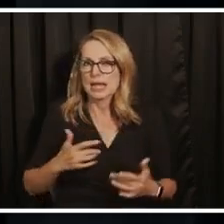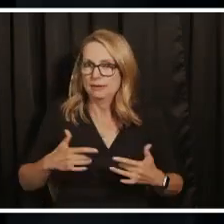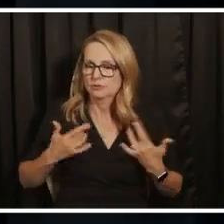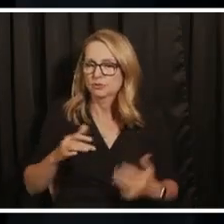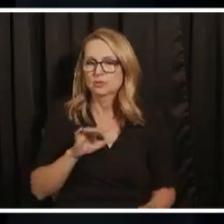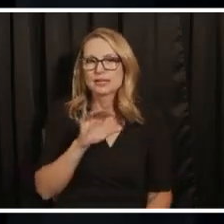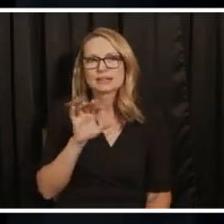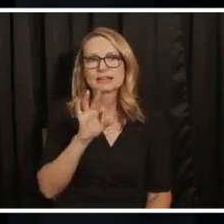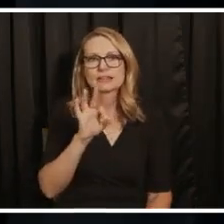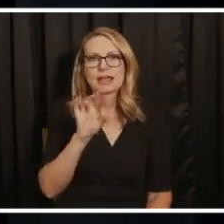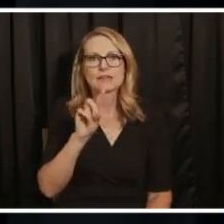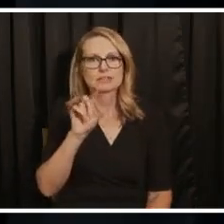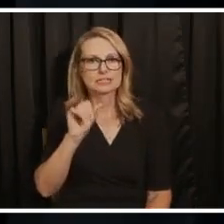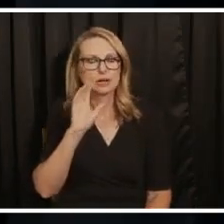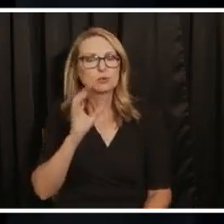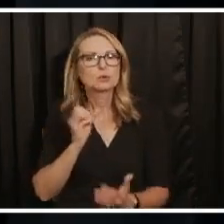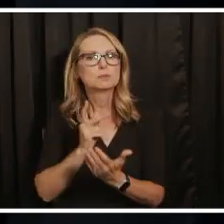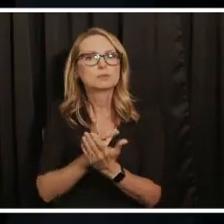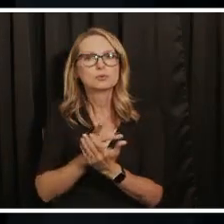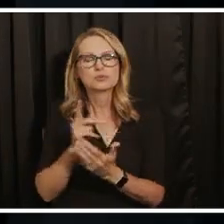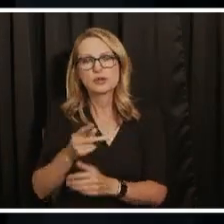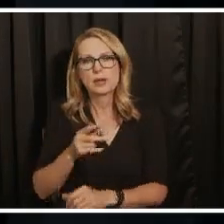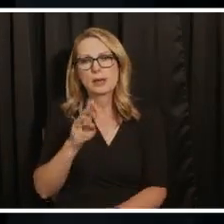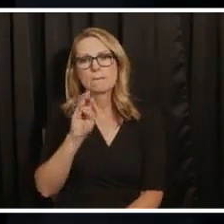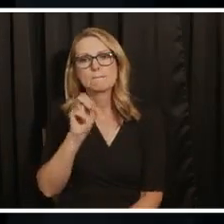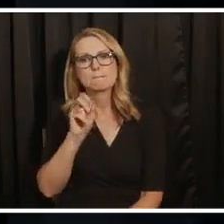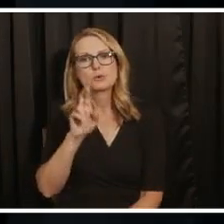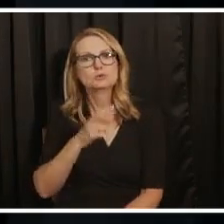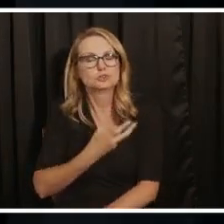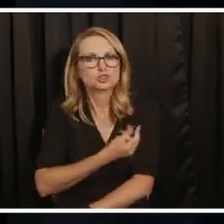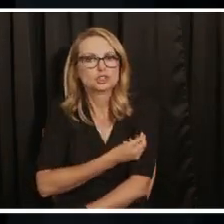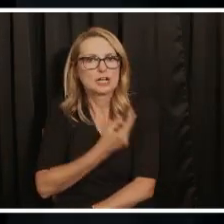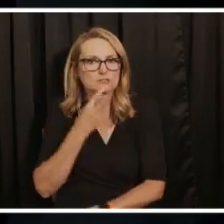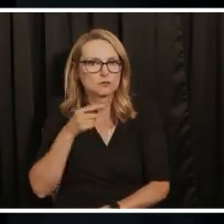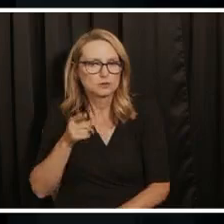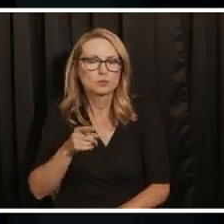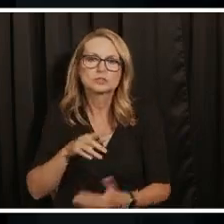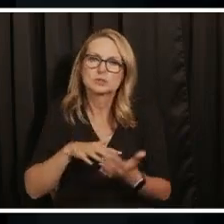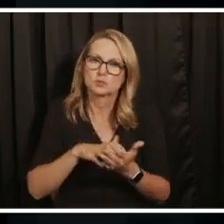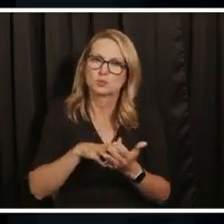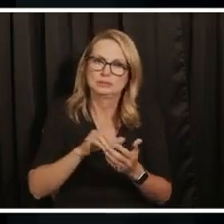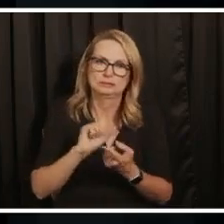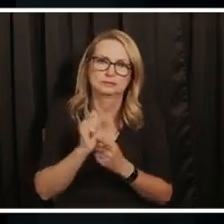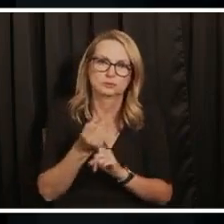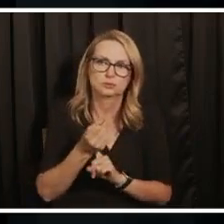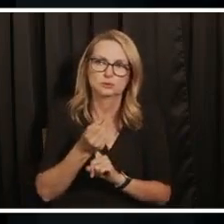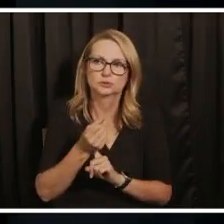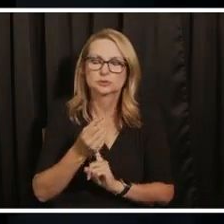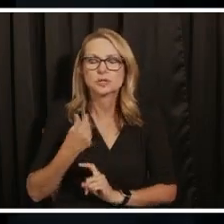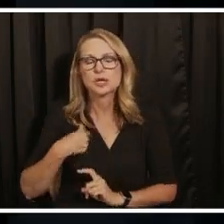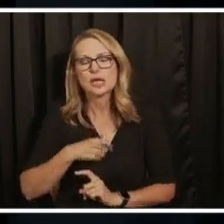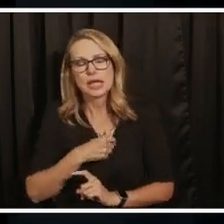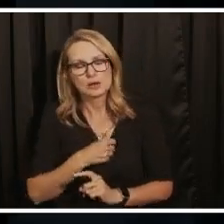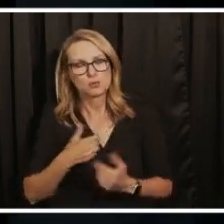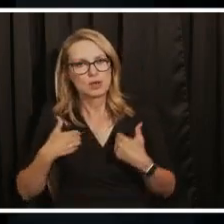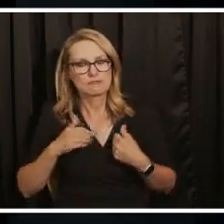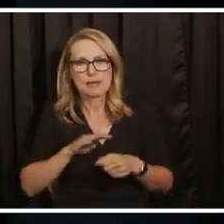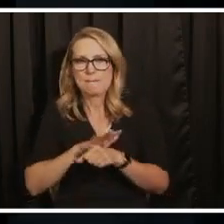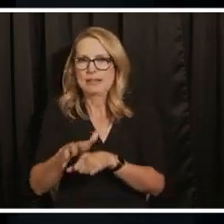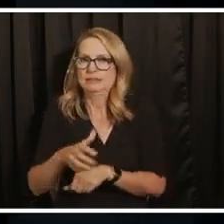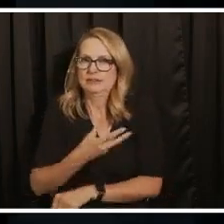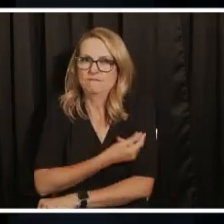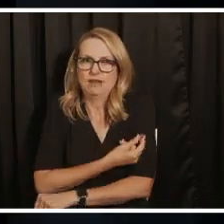be approving booster doses for those who are immunocompromised. We want the maximum flexibility out of that. We have plenty of doses in our